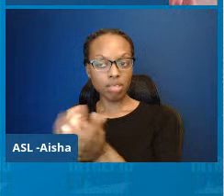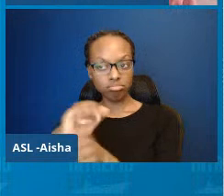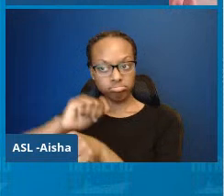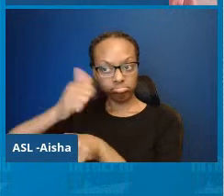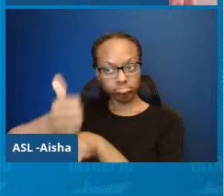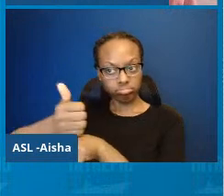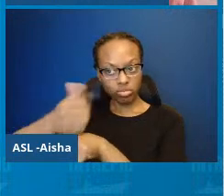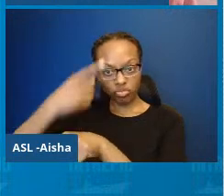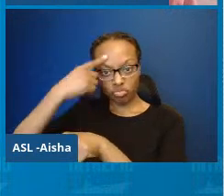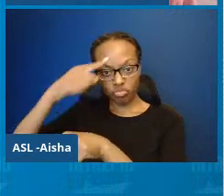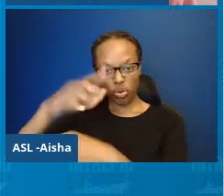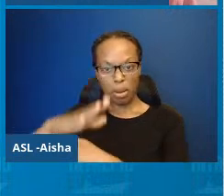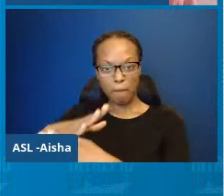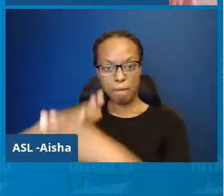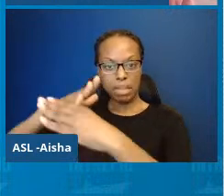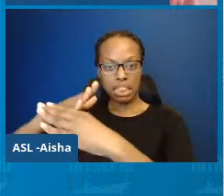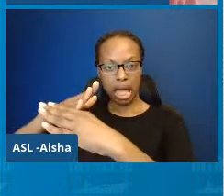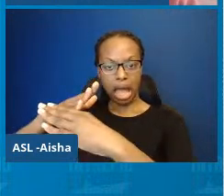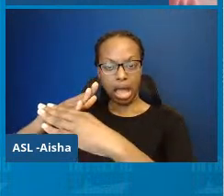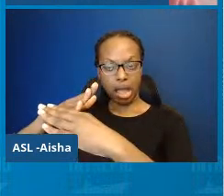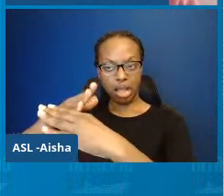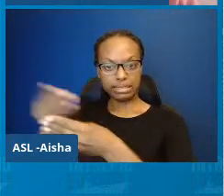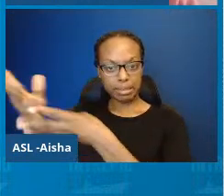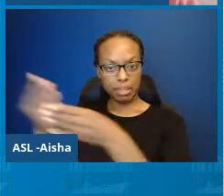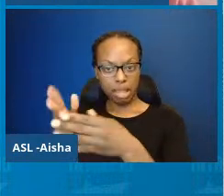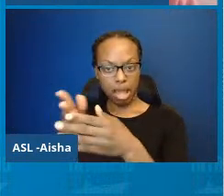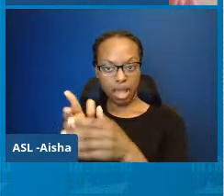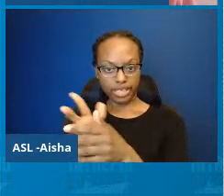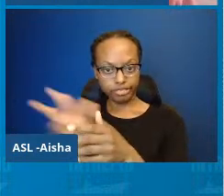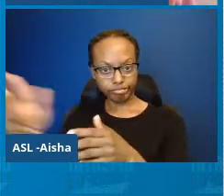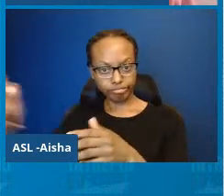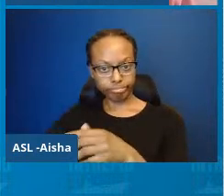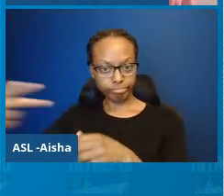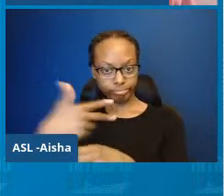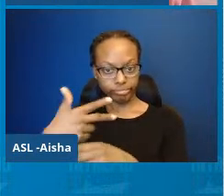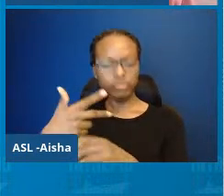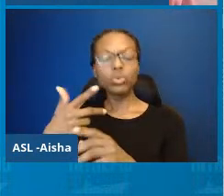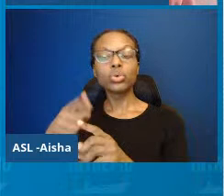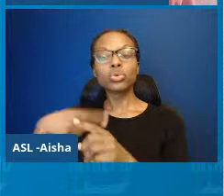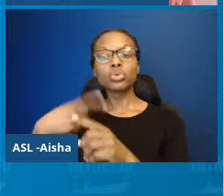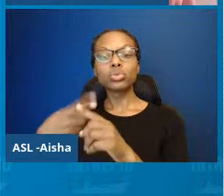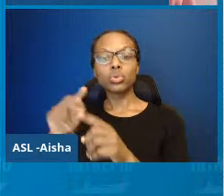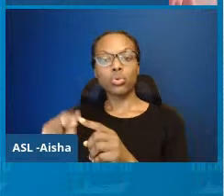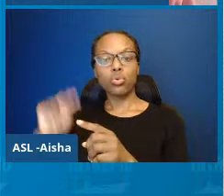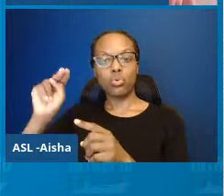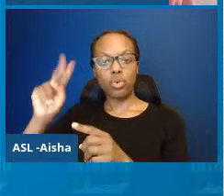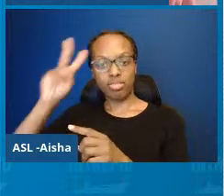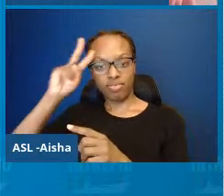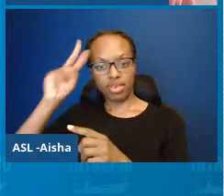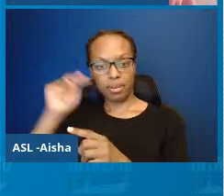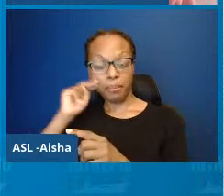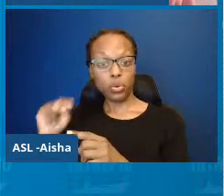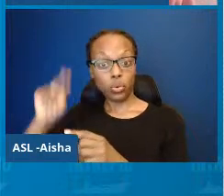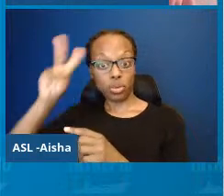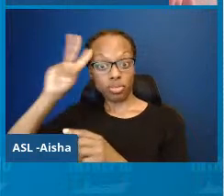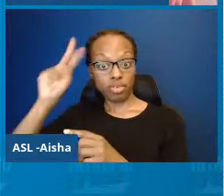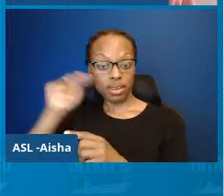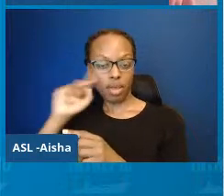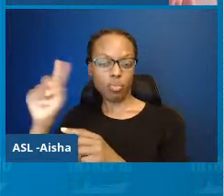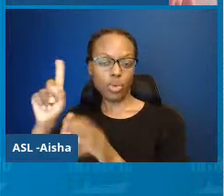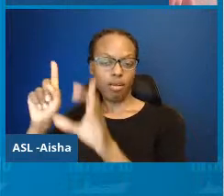supply routes to North Vietnam, which was the communist part of Vietnam. And so they were